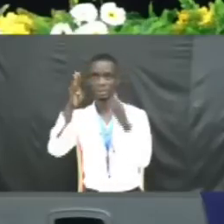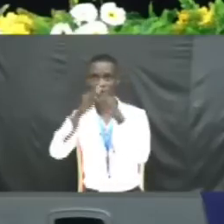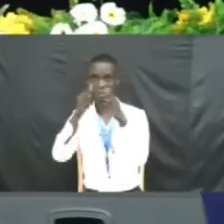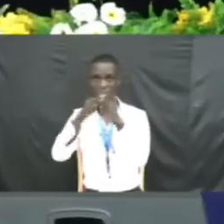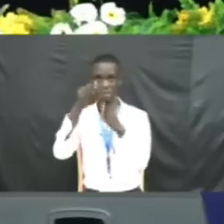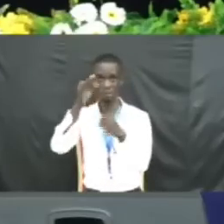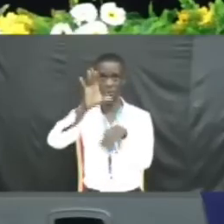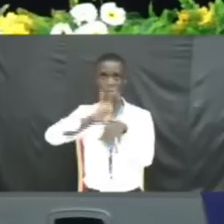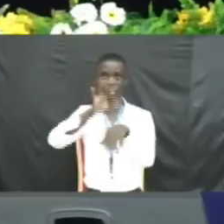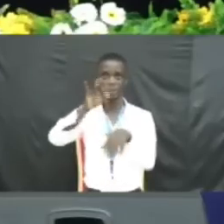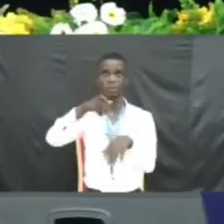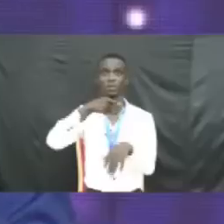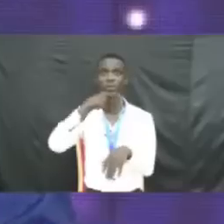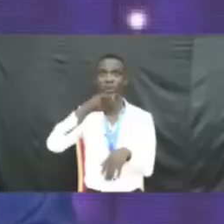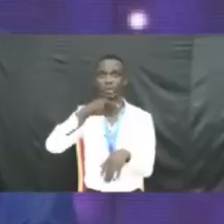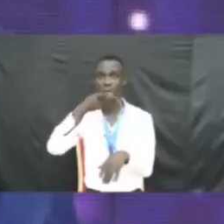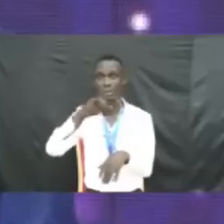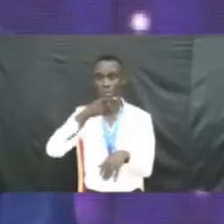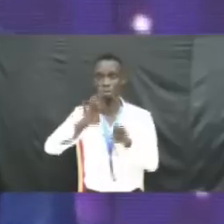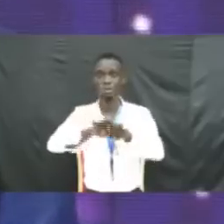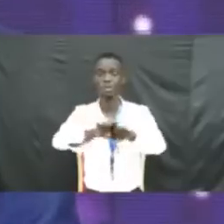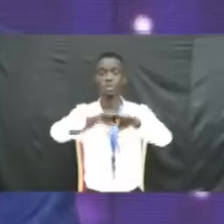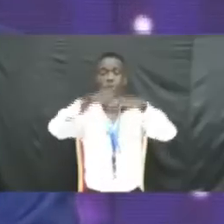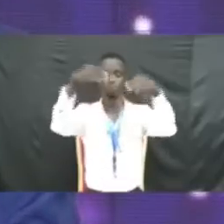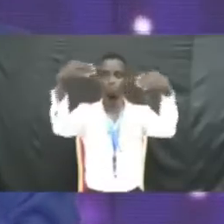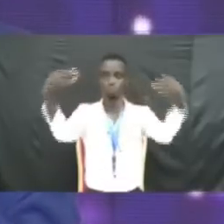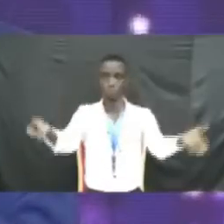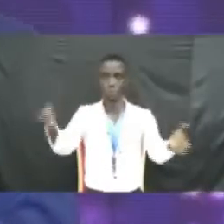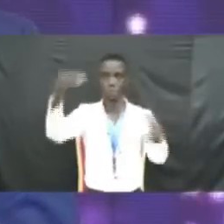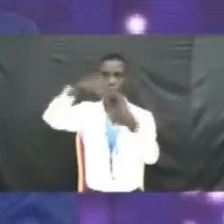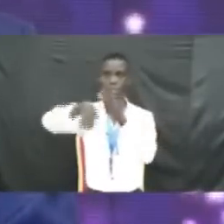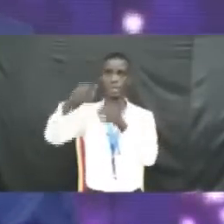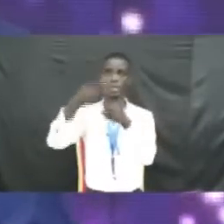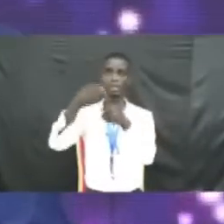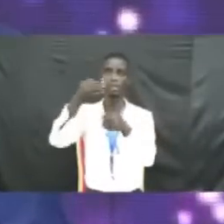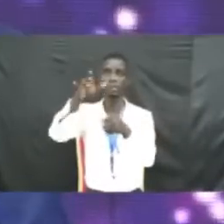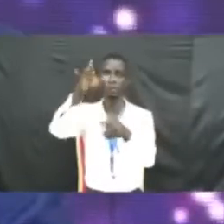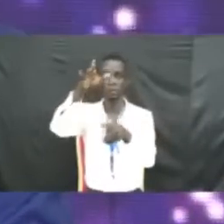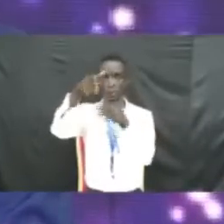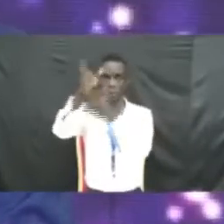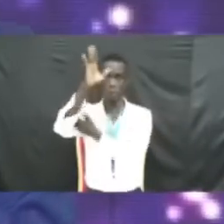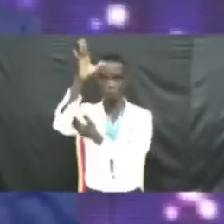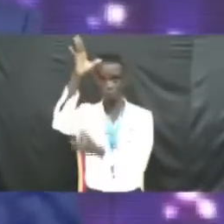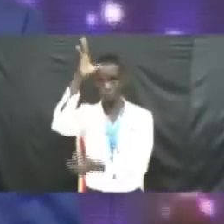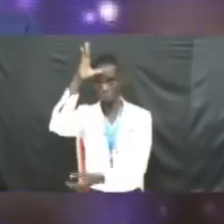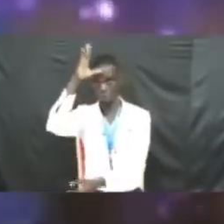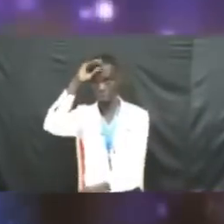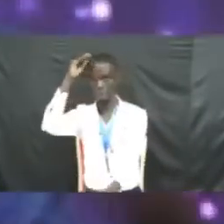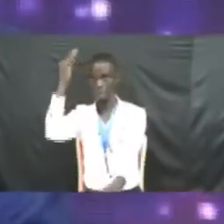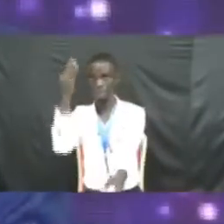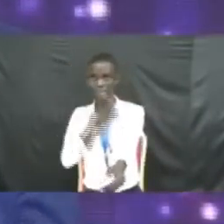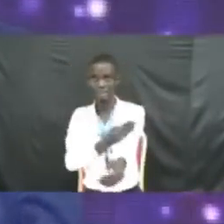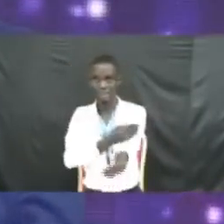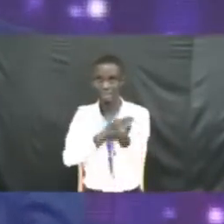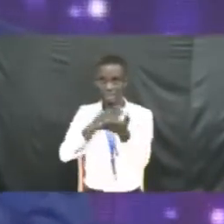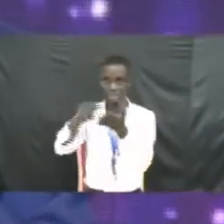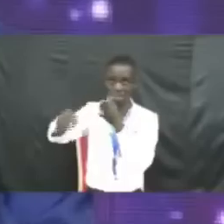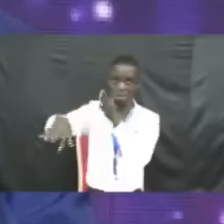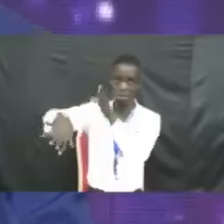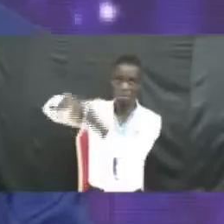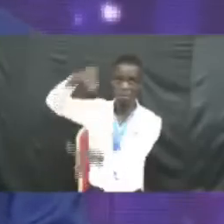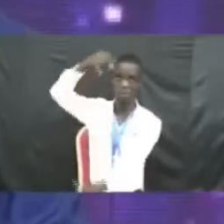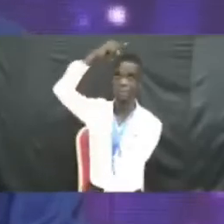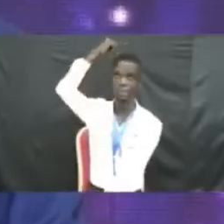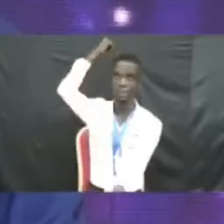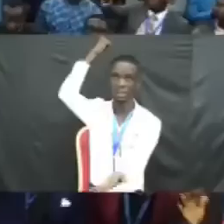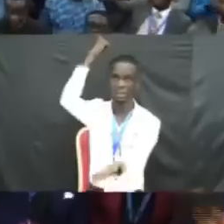church of Pentecost formally opened in the name of God the Father, God the Son, and God the